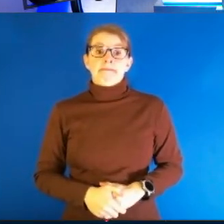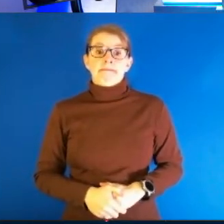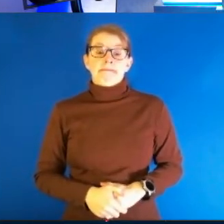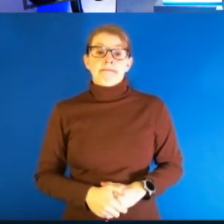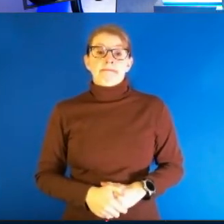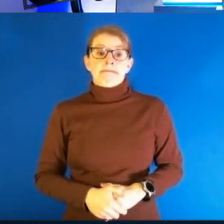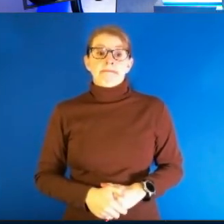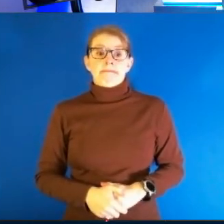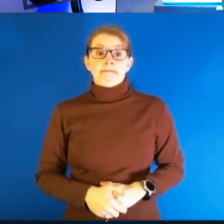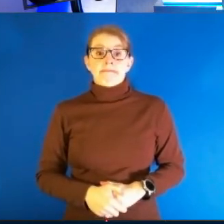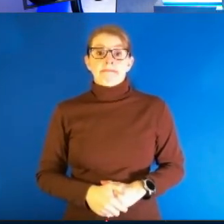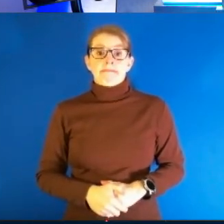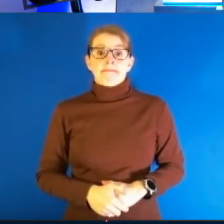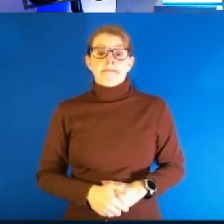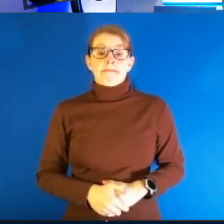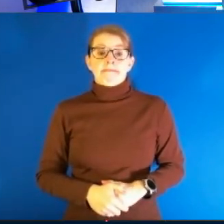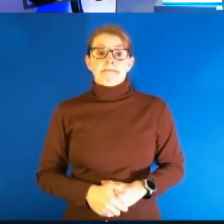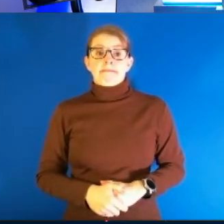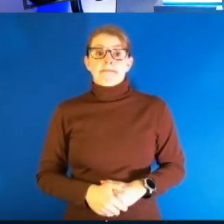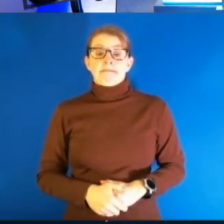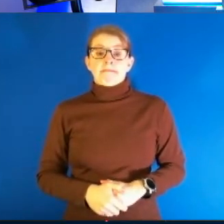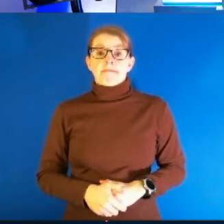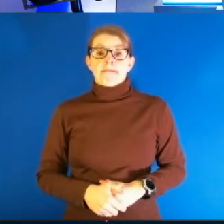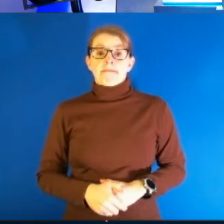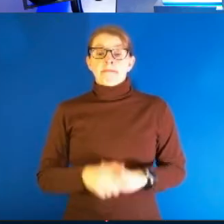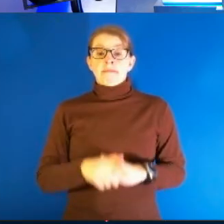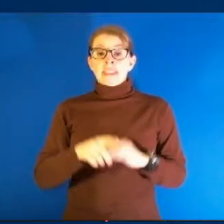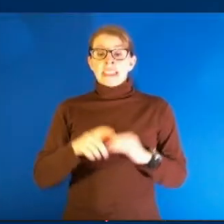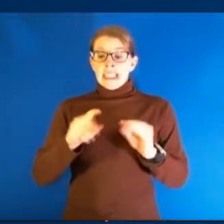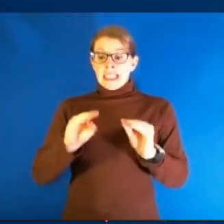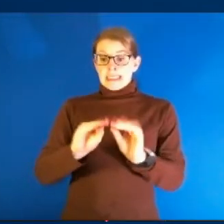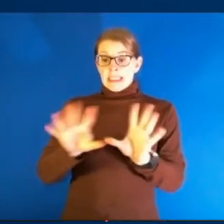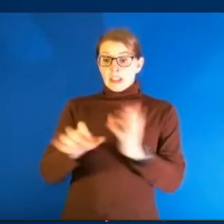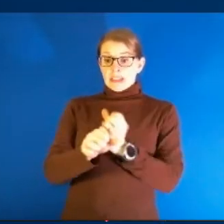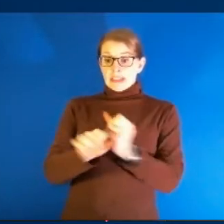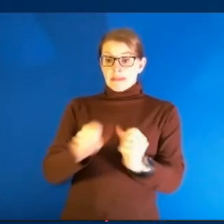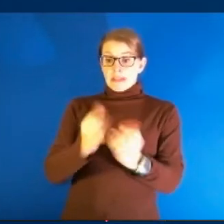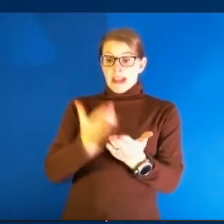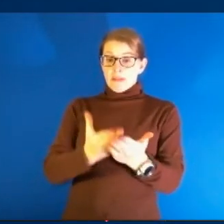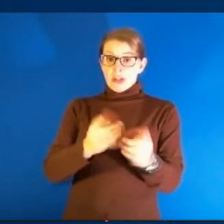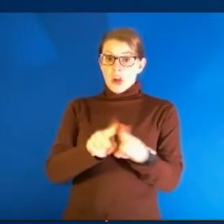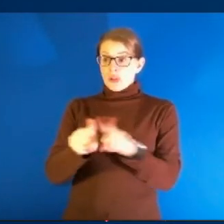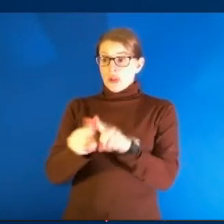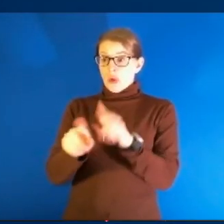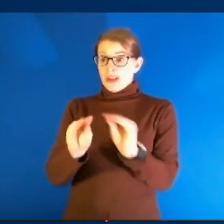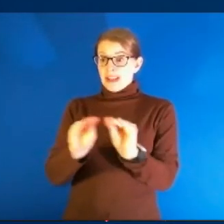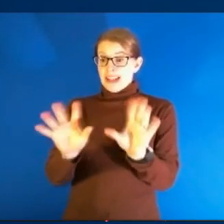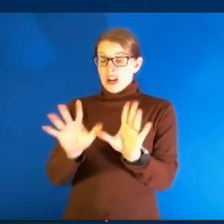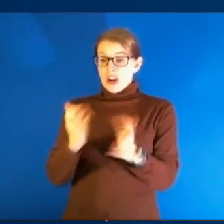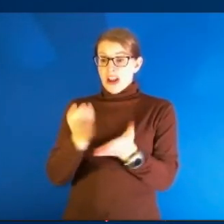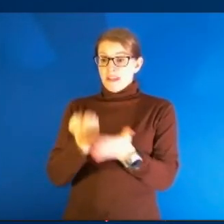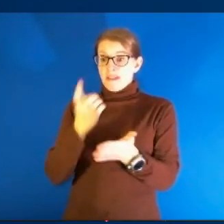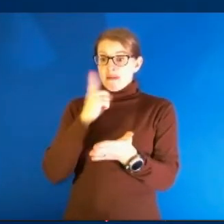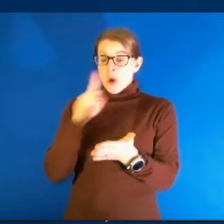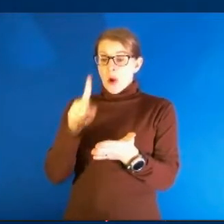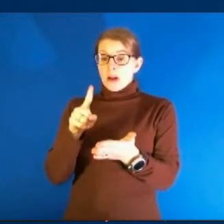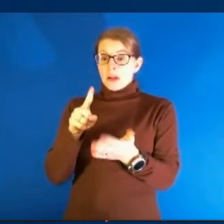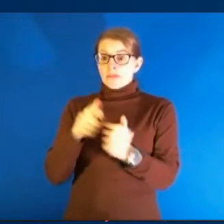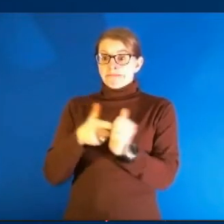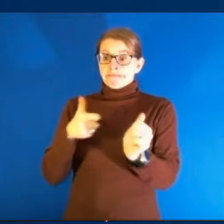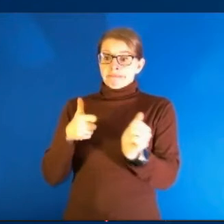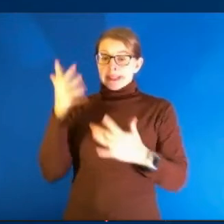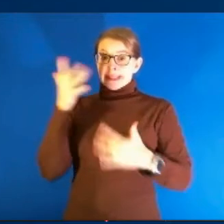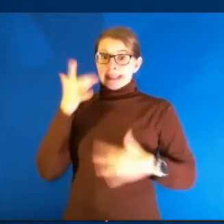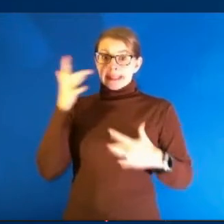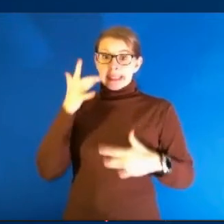doing that in the absence of clear safety evidence and clear evidence of their effectiveness for a disease that's relatively new that